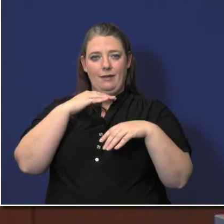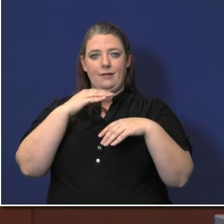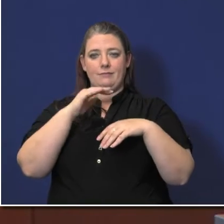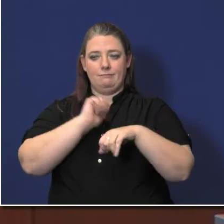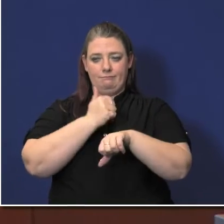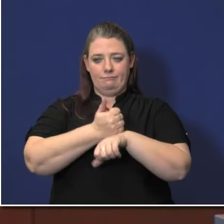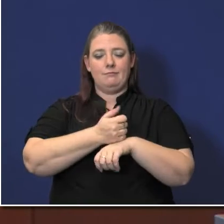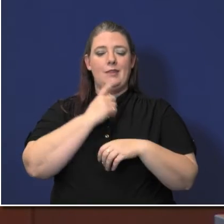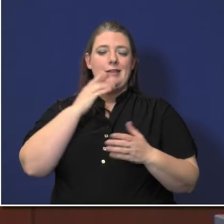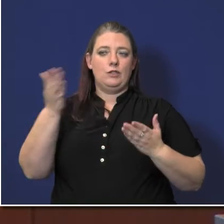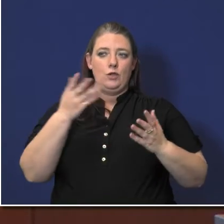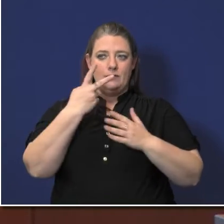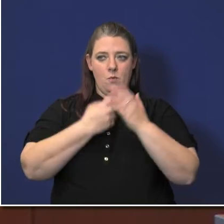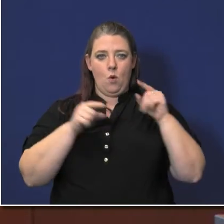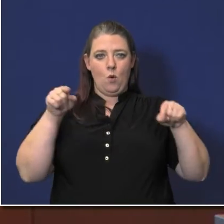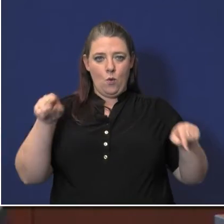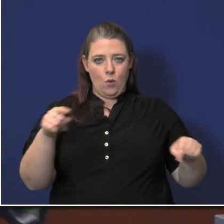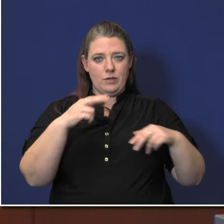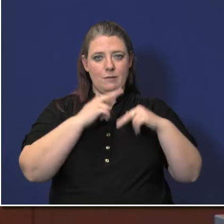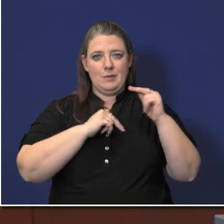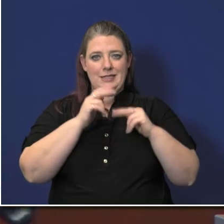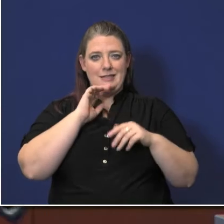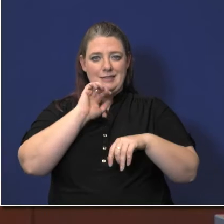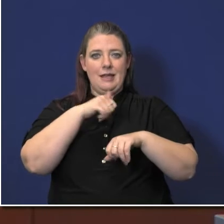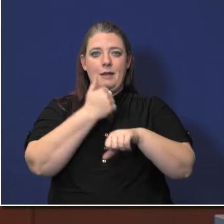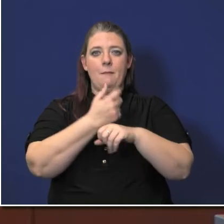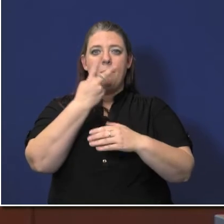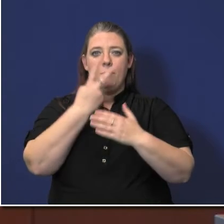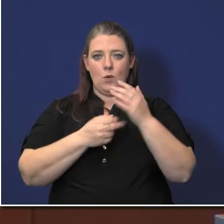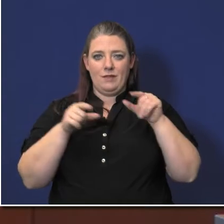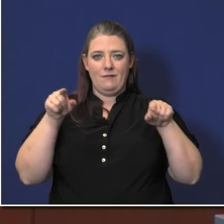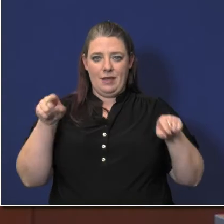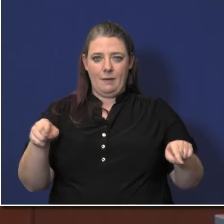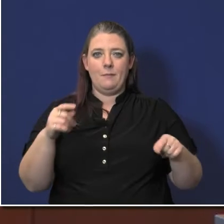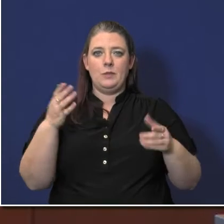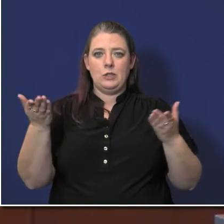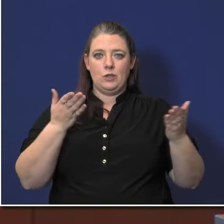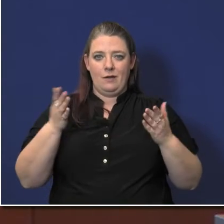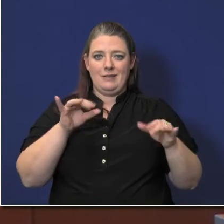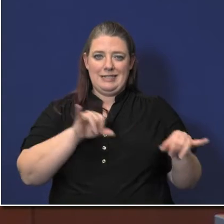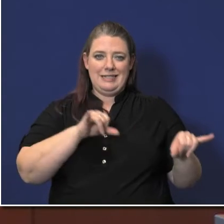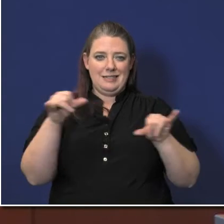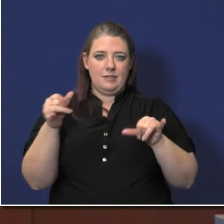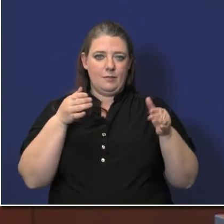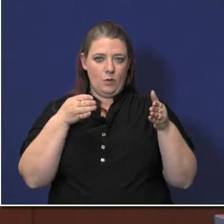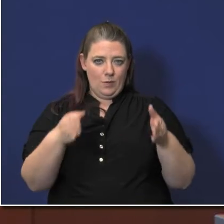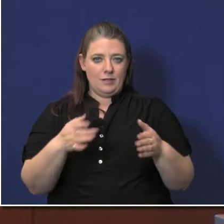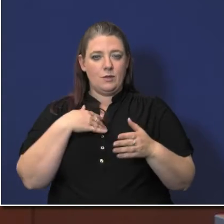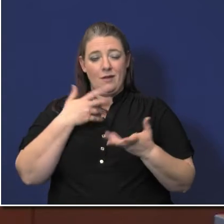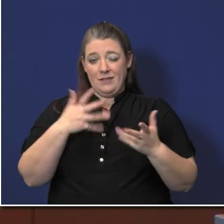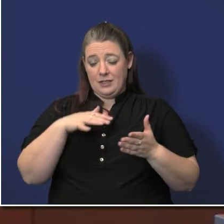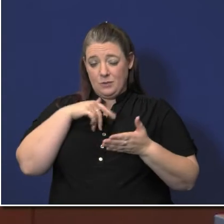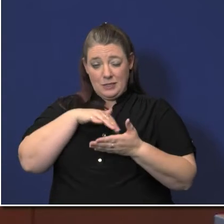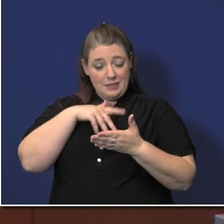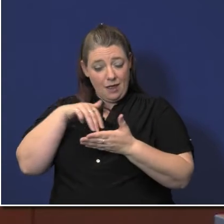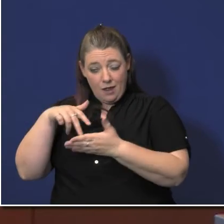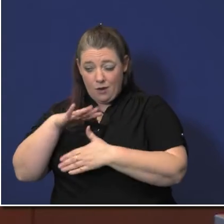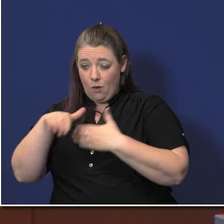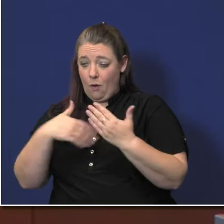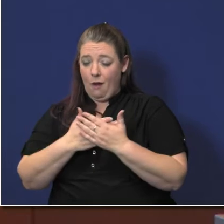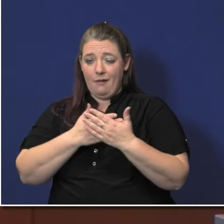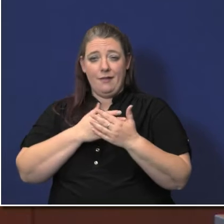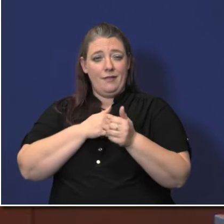serves both of these buildings to be set up so that they're served in a similar manner. And so we've studied all those ASHRAE guidelines, we've